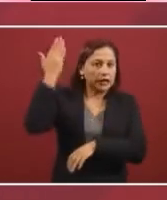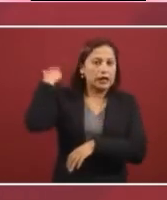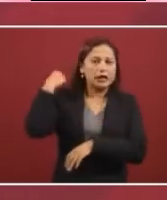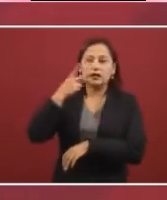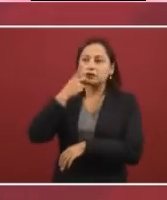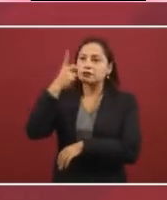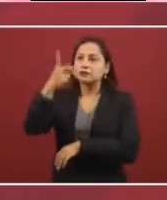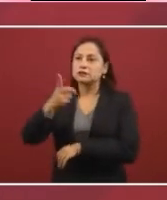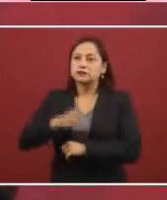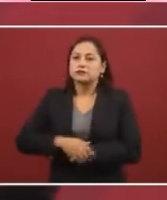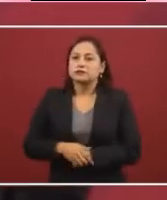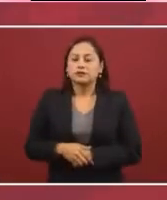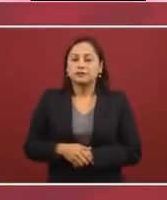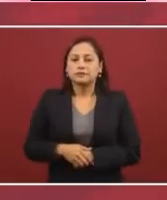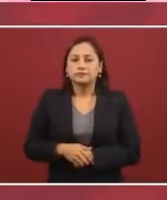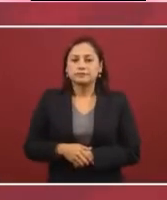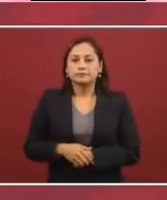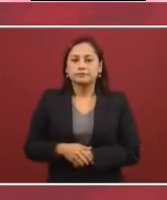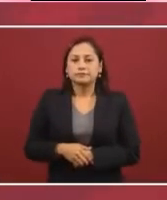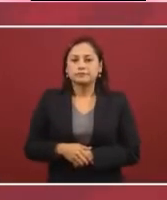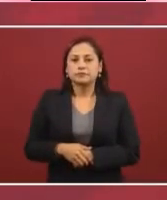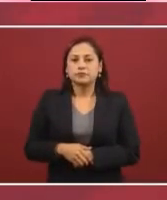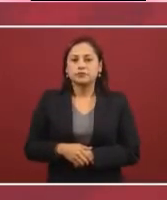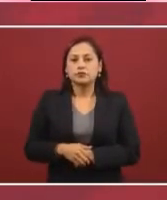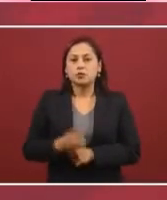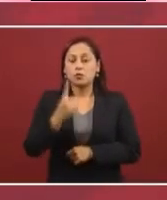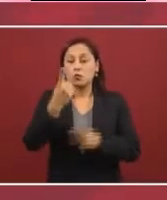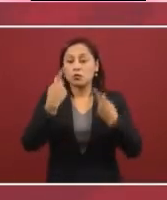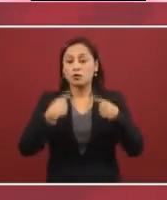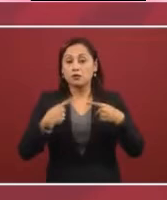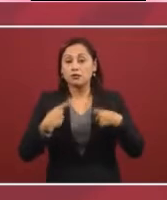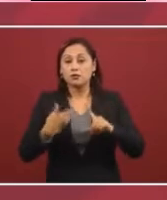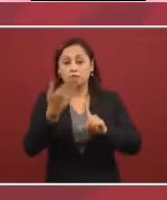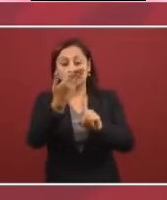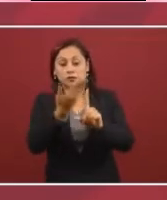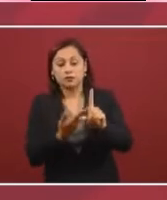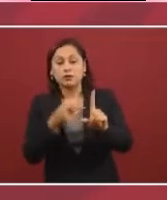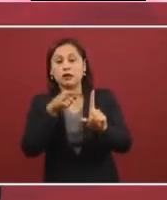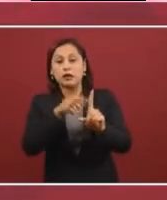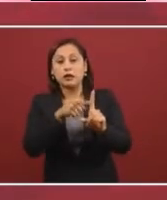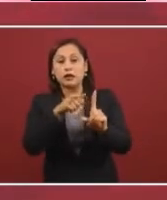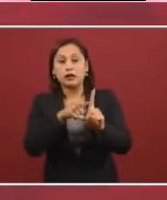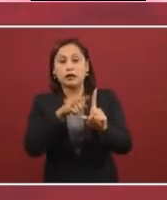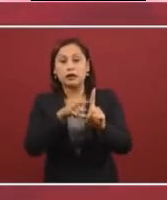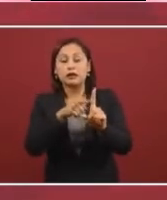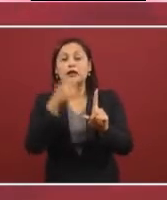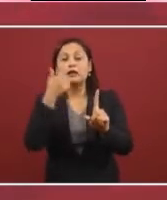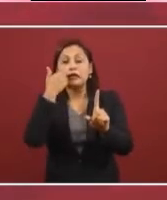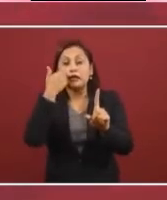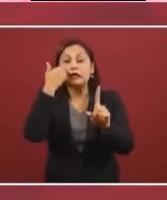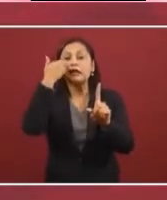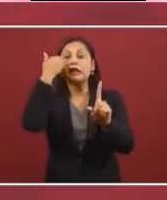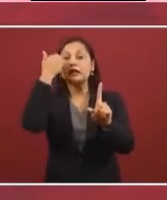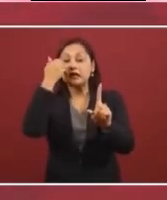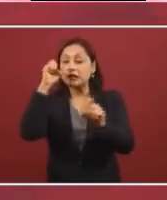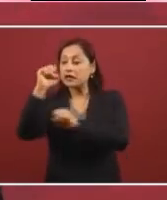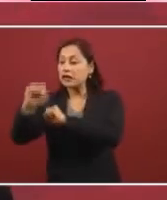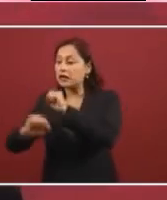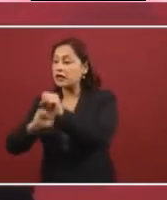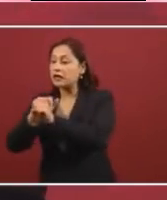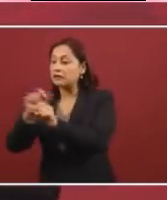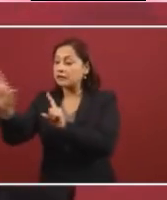this, who has an aspiration to be an animal can do so naturally.